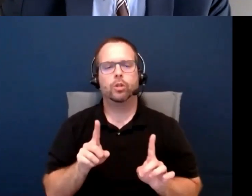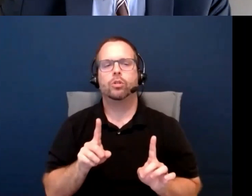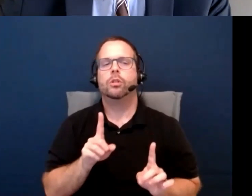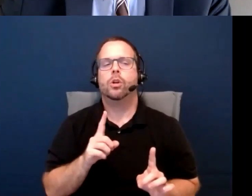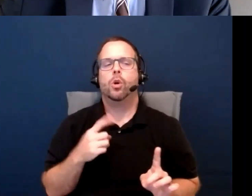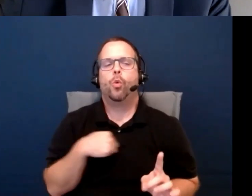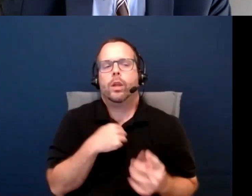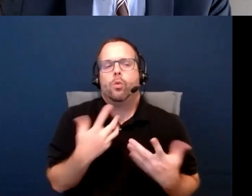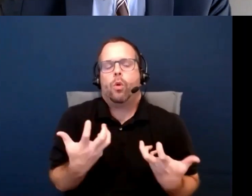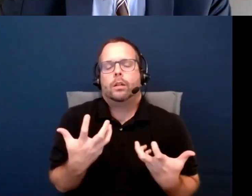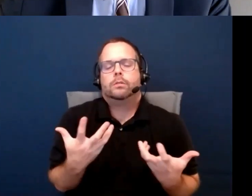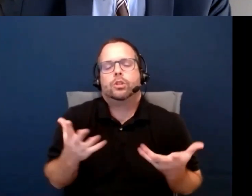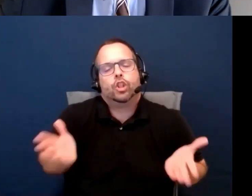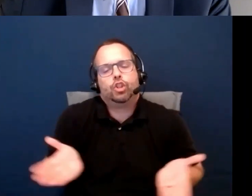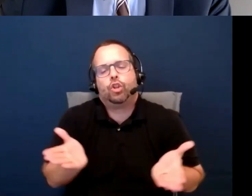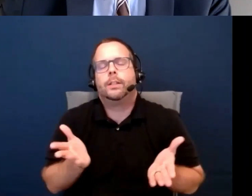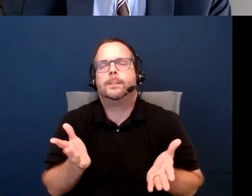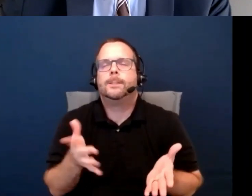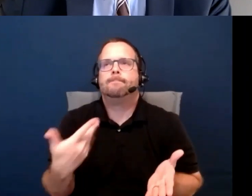of